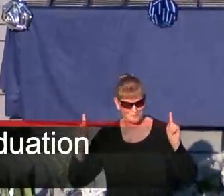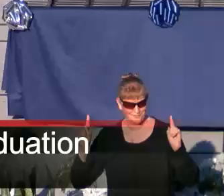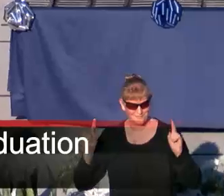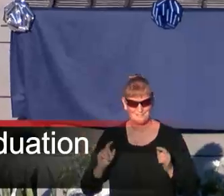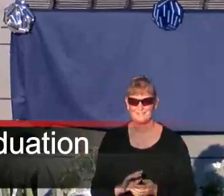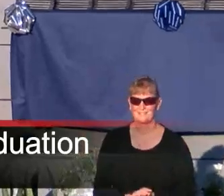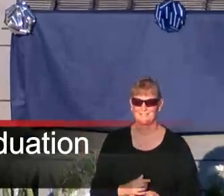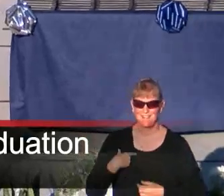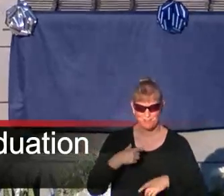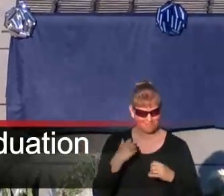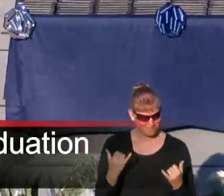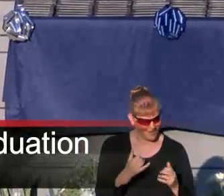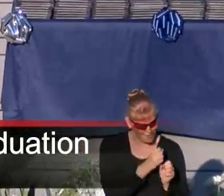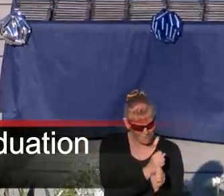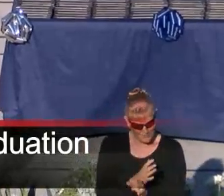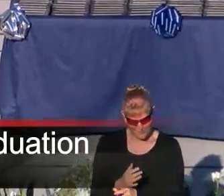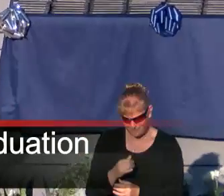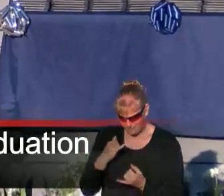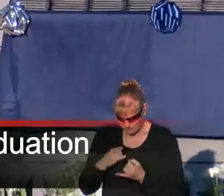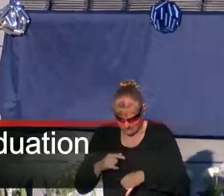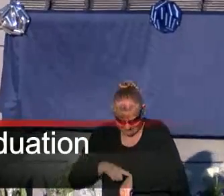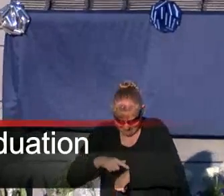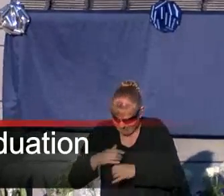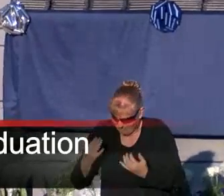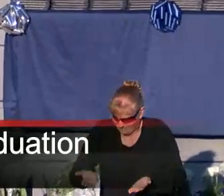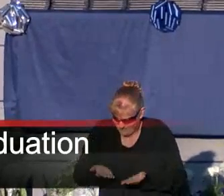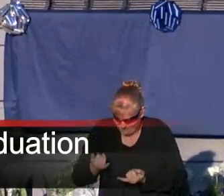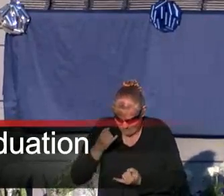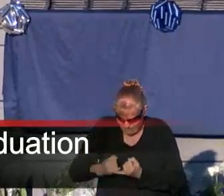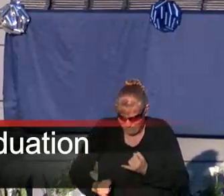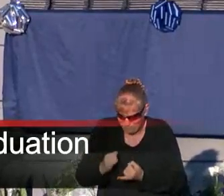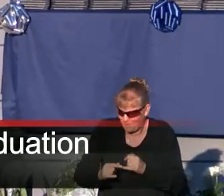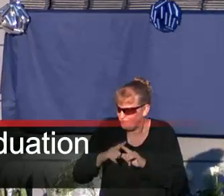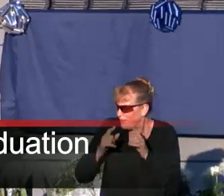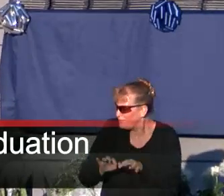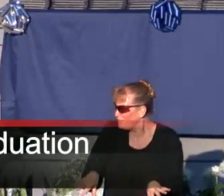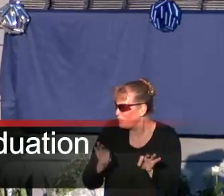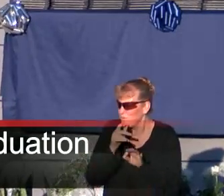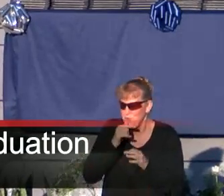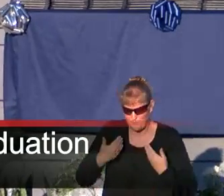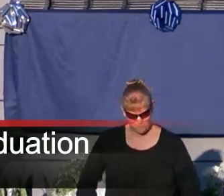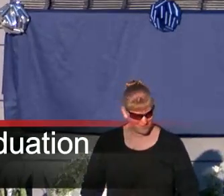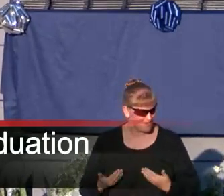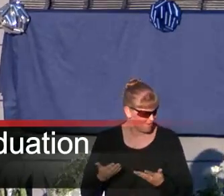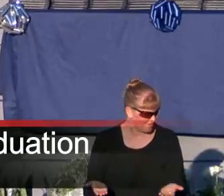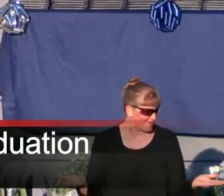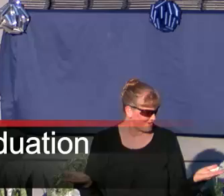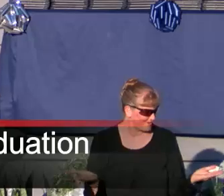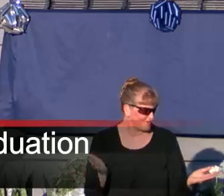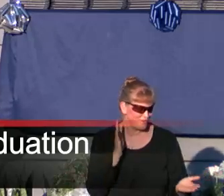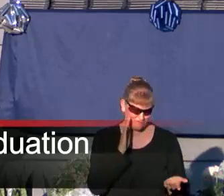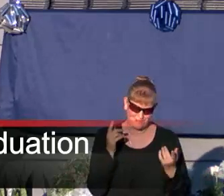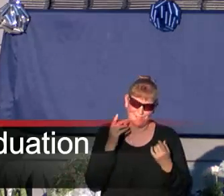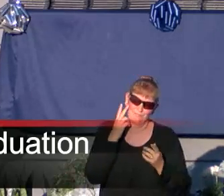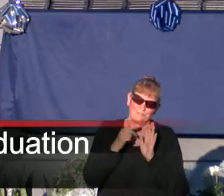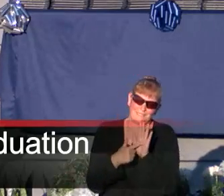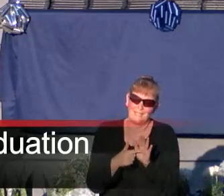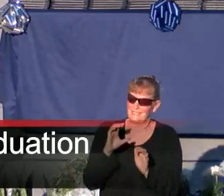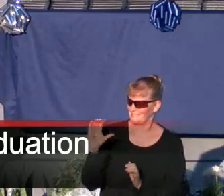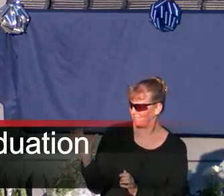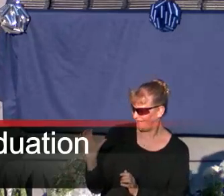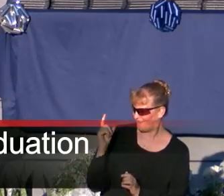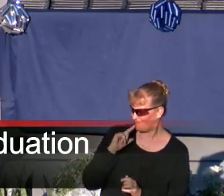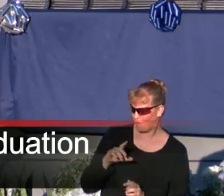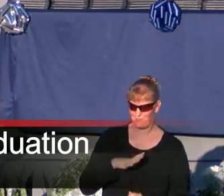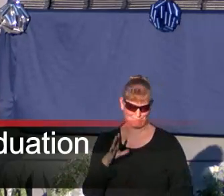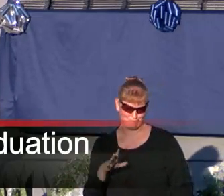we prepare to end our time at Chiawana, the significance of who we are lies within the school's name. C is for classy, because we